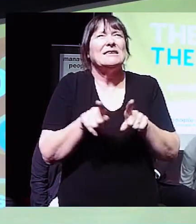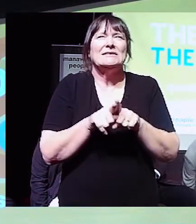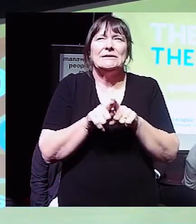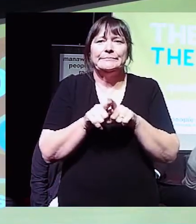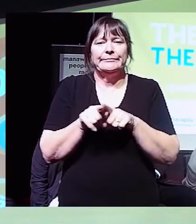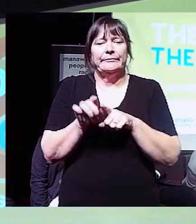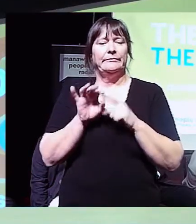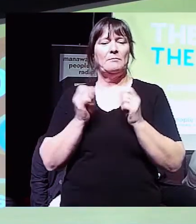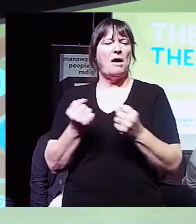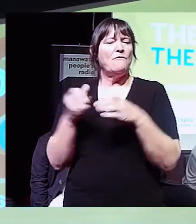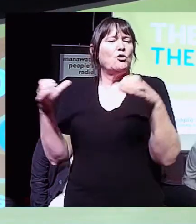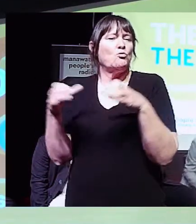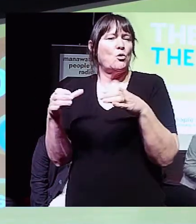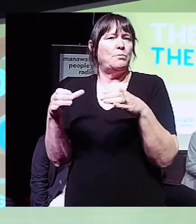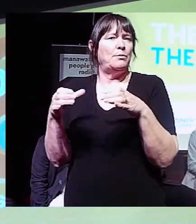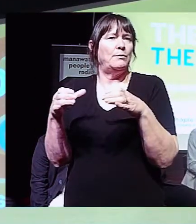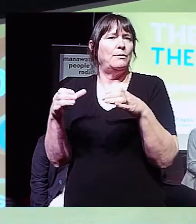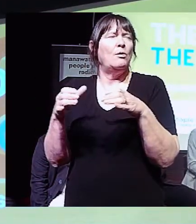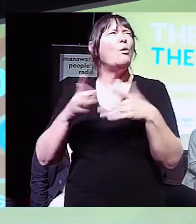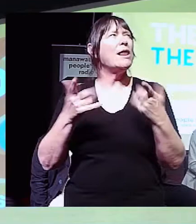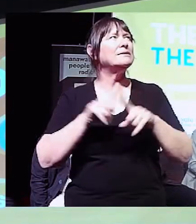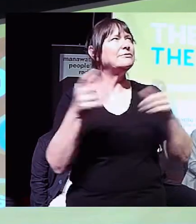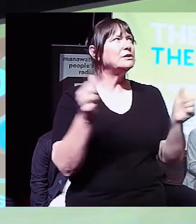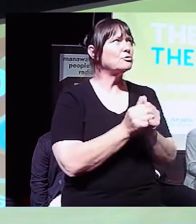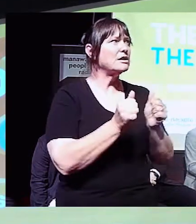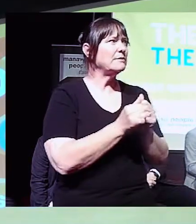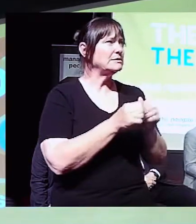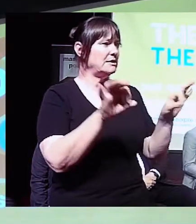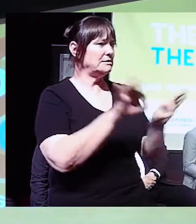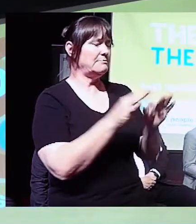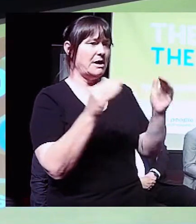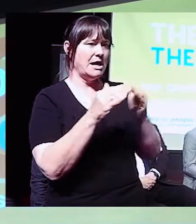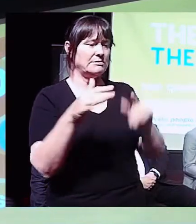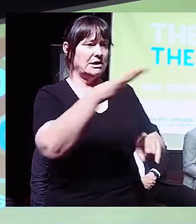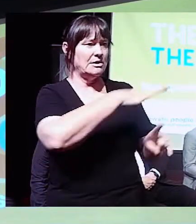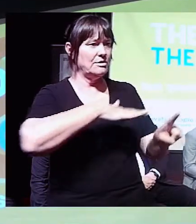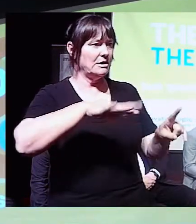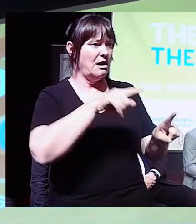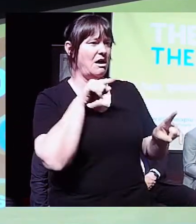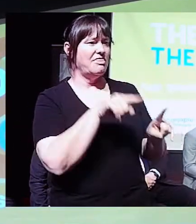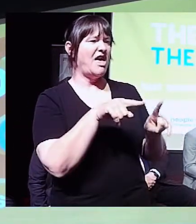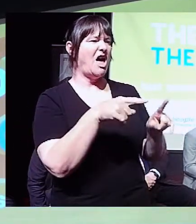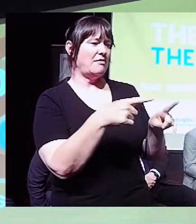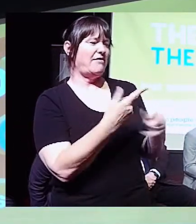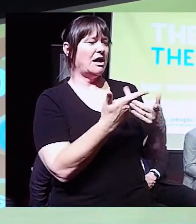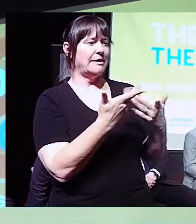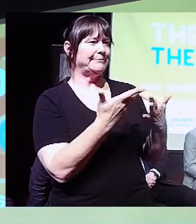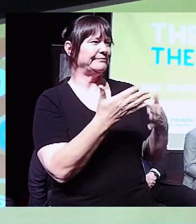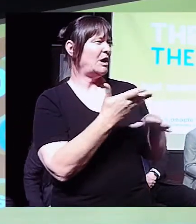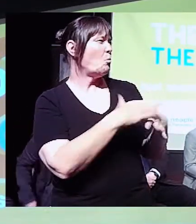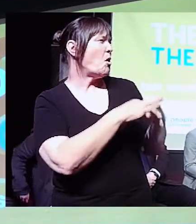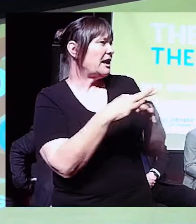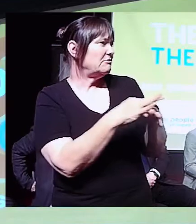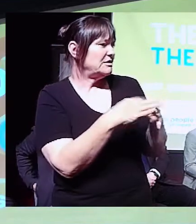different agreements in the timber and housing sector where they are feeding into each other and keeping